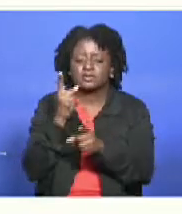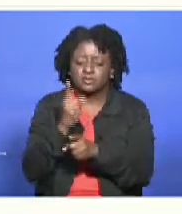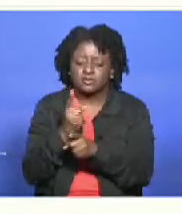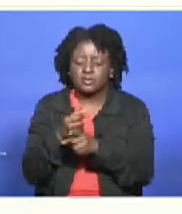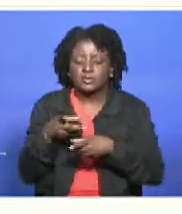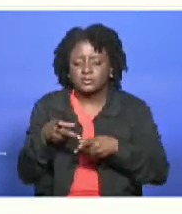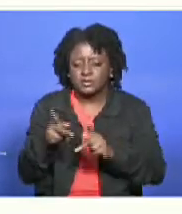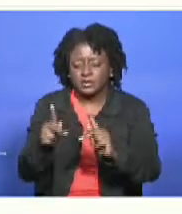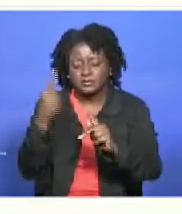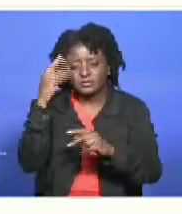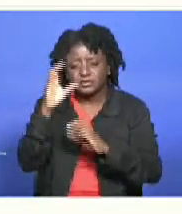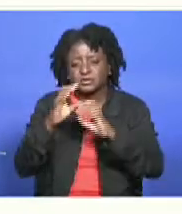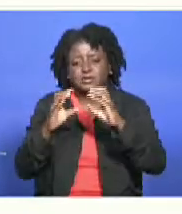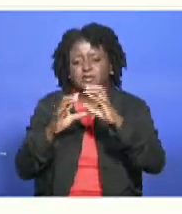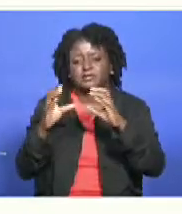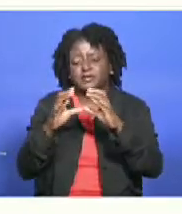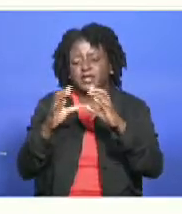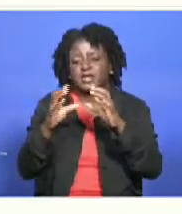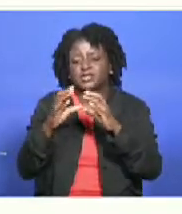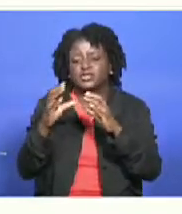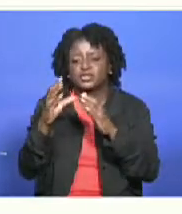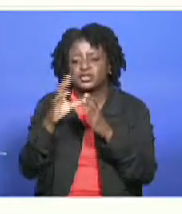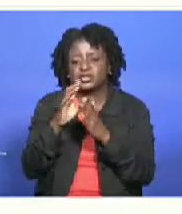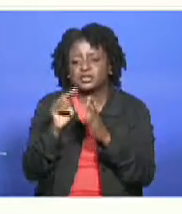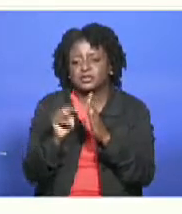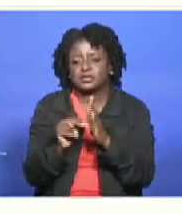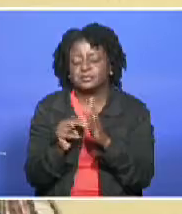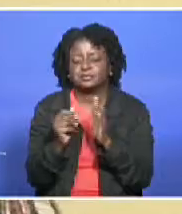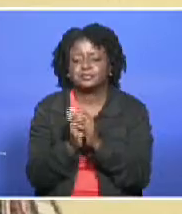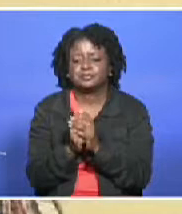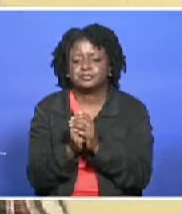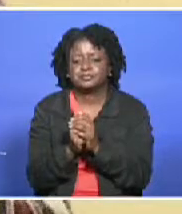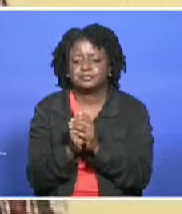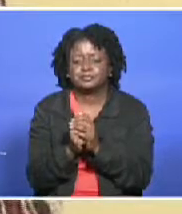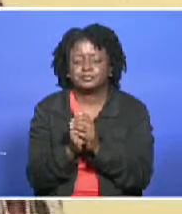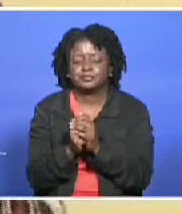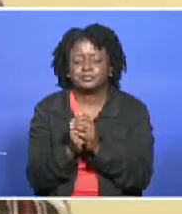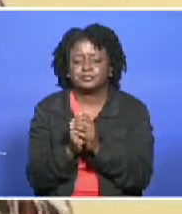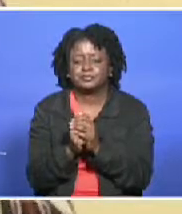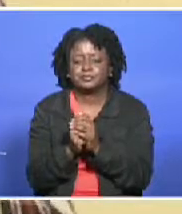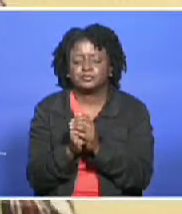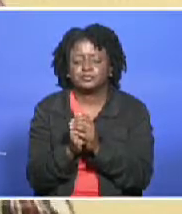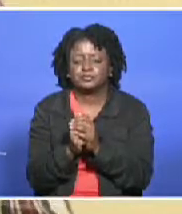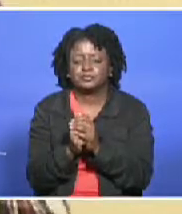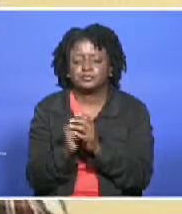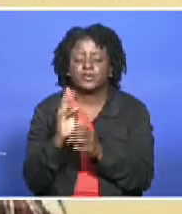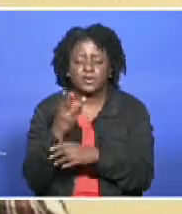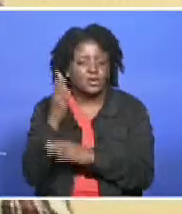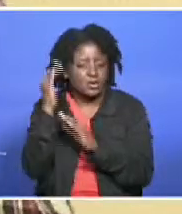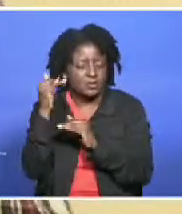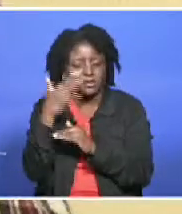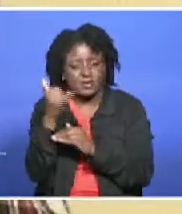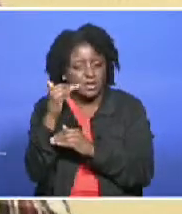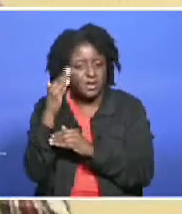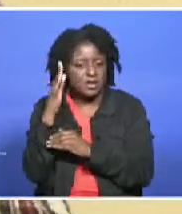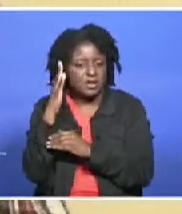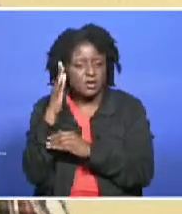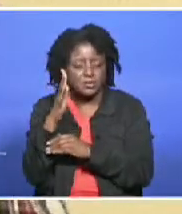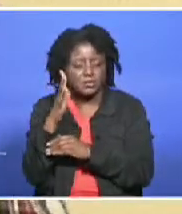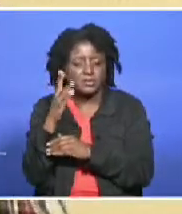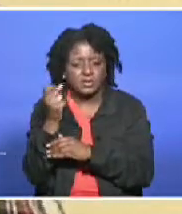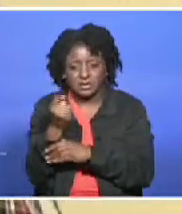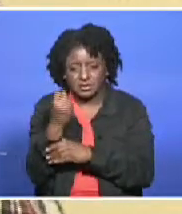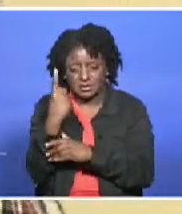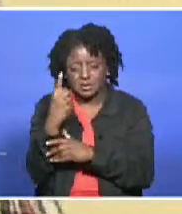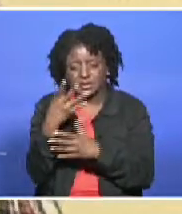of accountability in the construction industry. Well, we opened that day with understanding the importance of what it's all about.